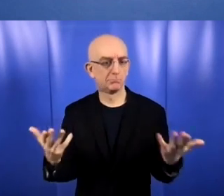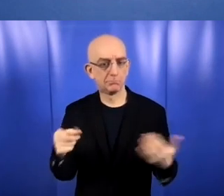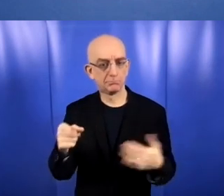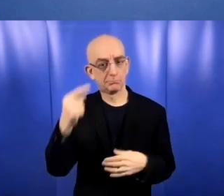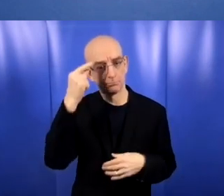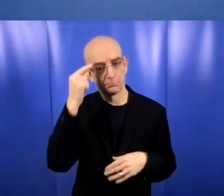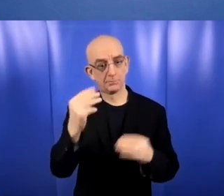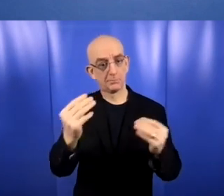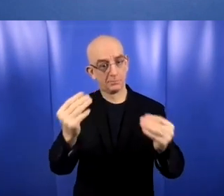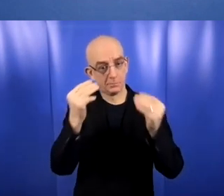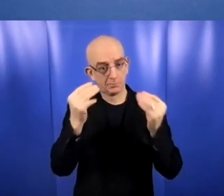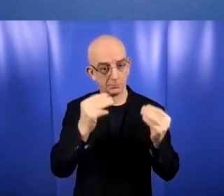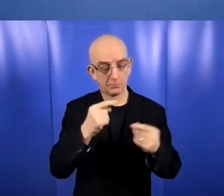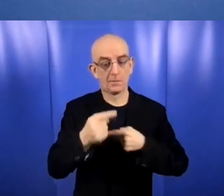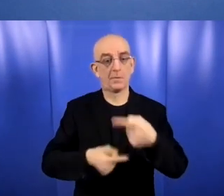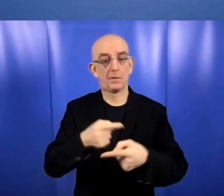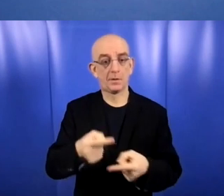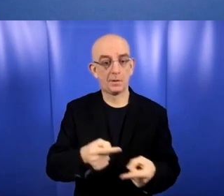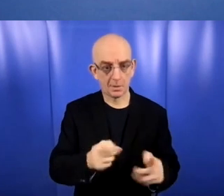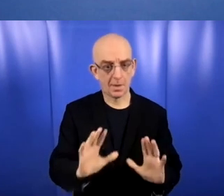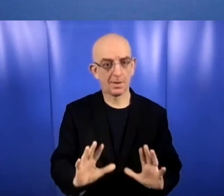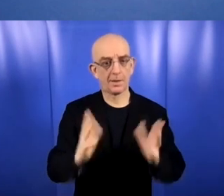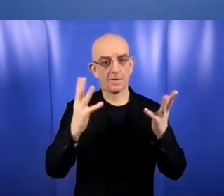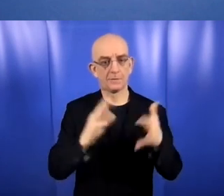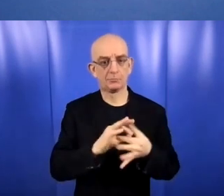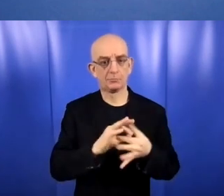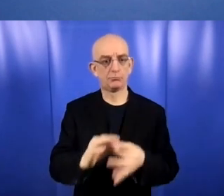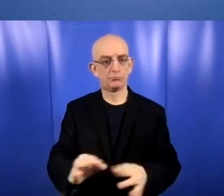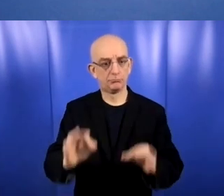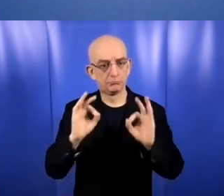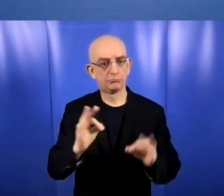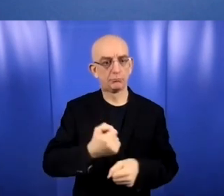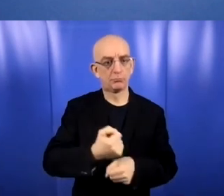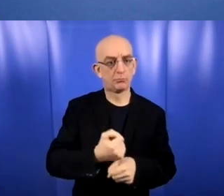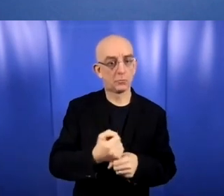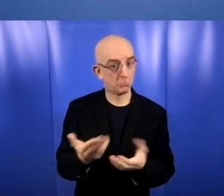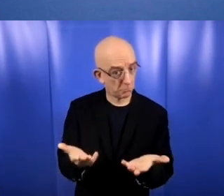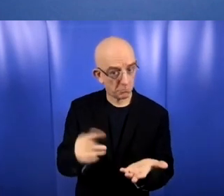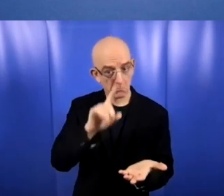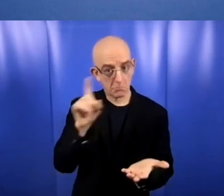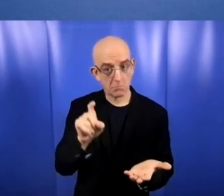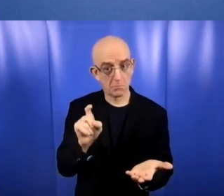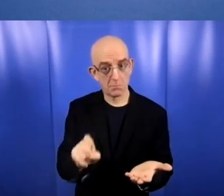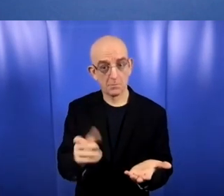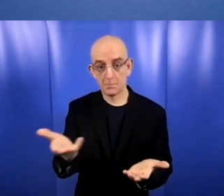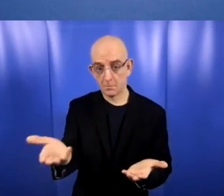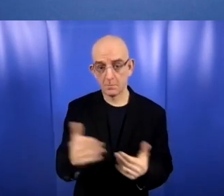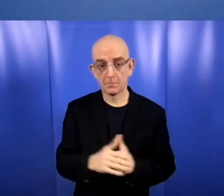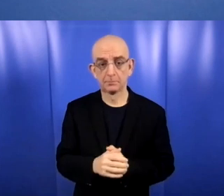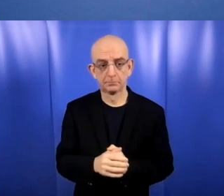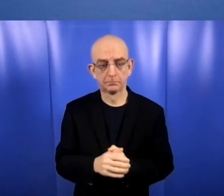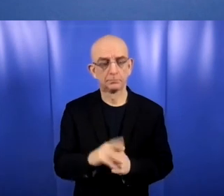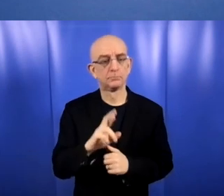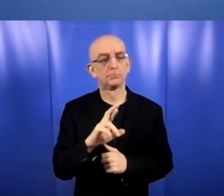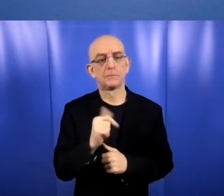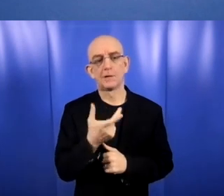work? Yeah. So Jeff, yes, absolutely. For UNHCR, we very clearly say